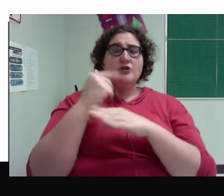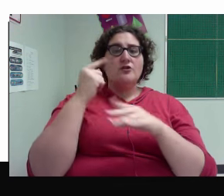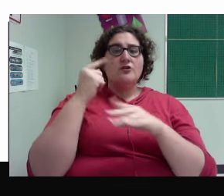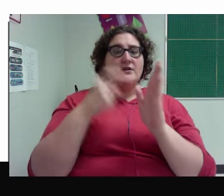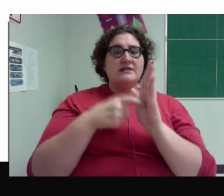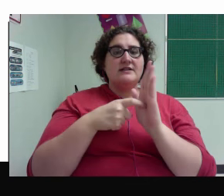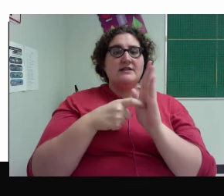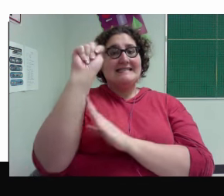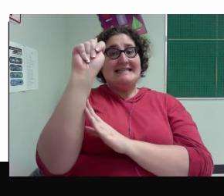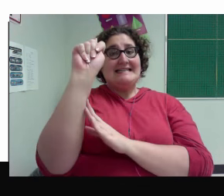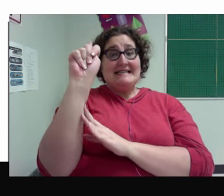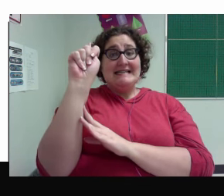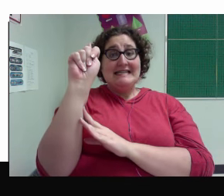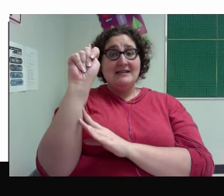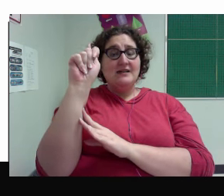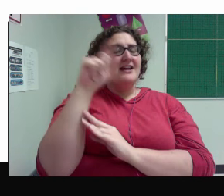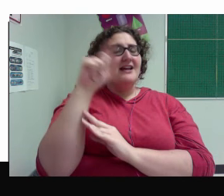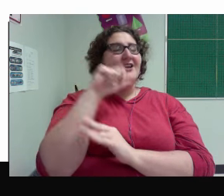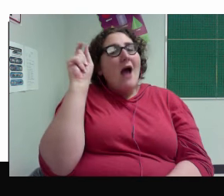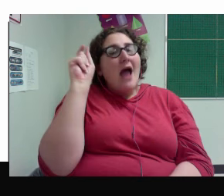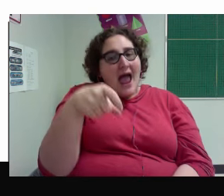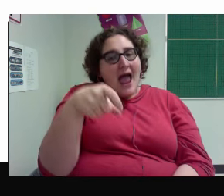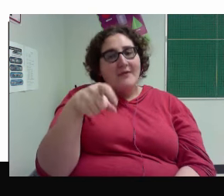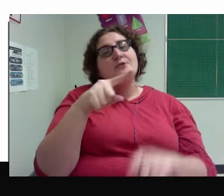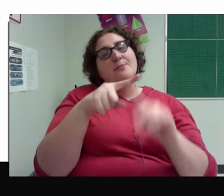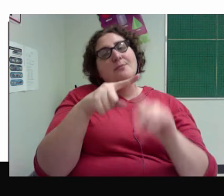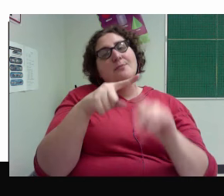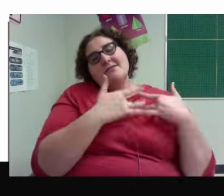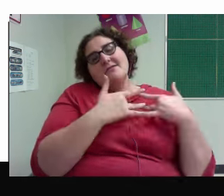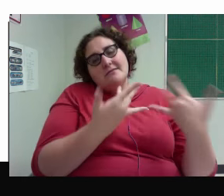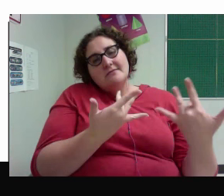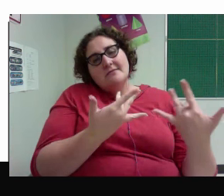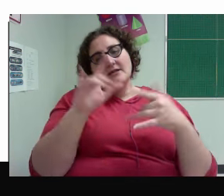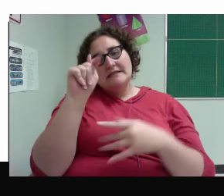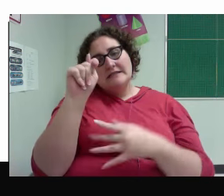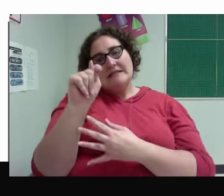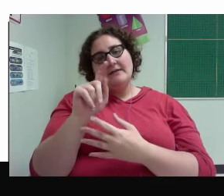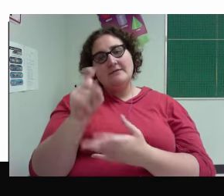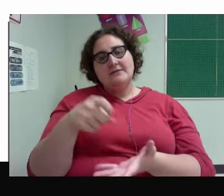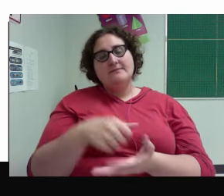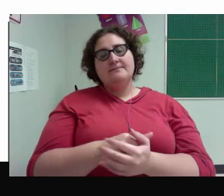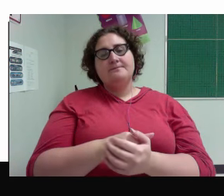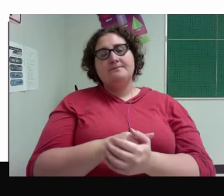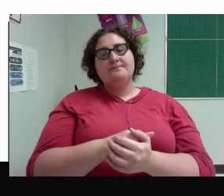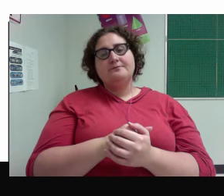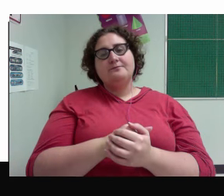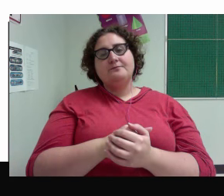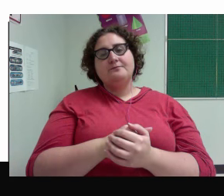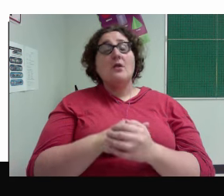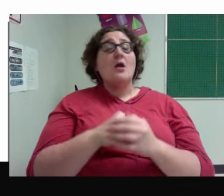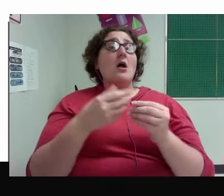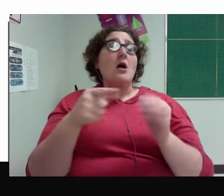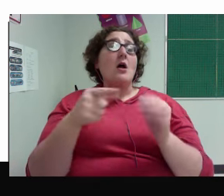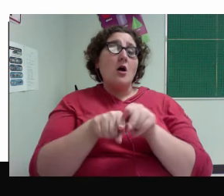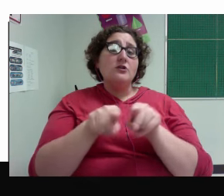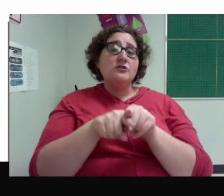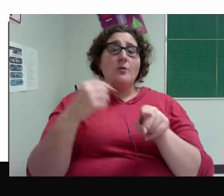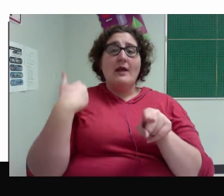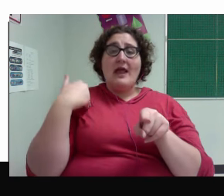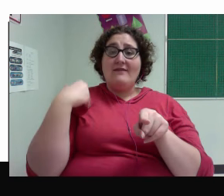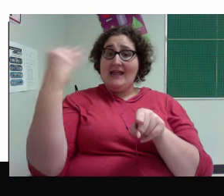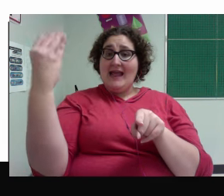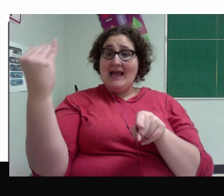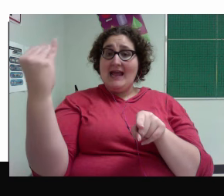label it with the letter T. They don't have to do that, but that's typically what they do. Also, just to note, we have our